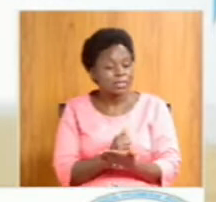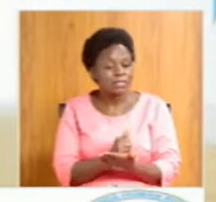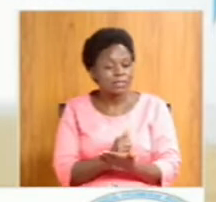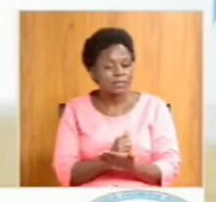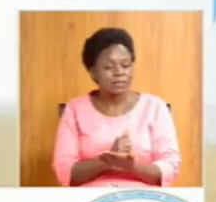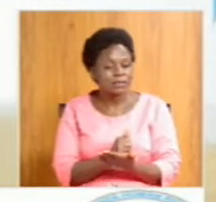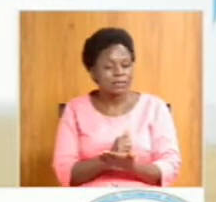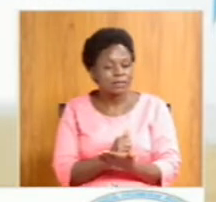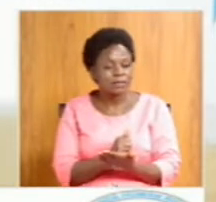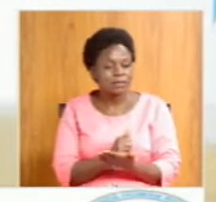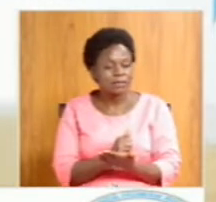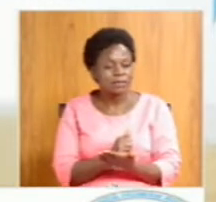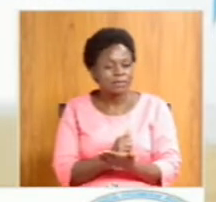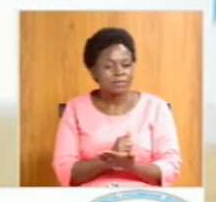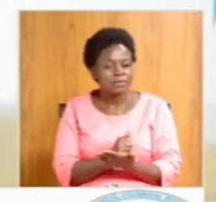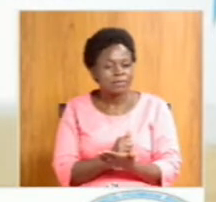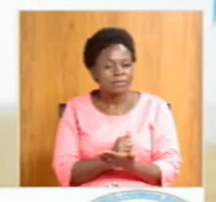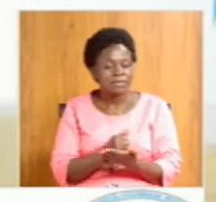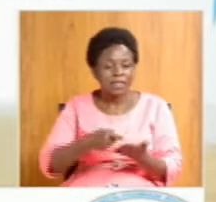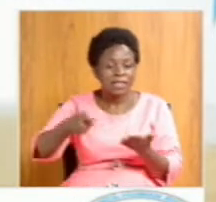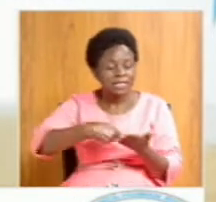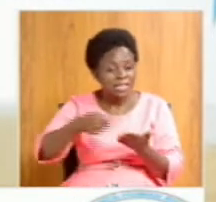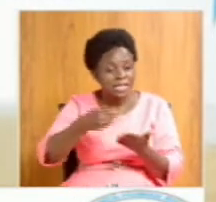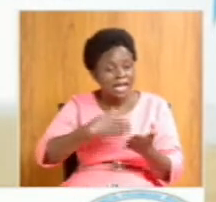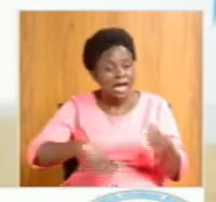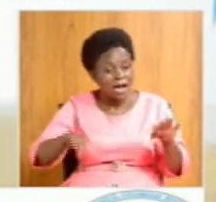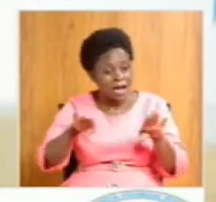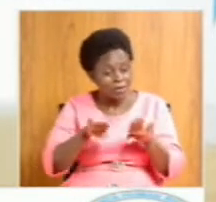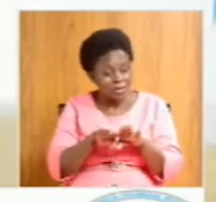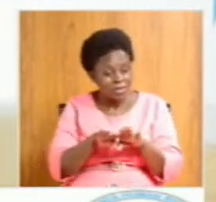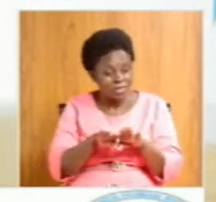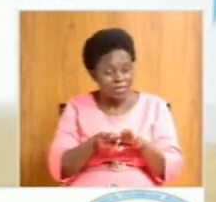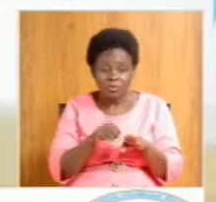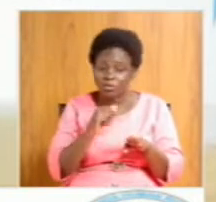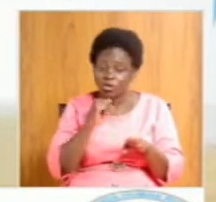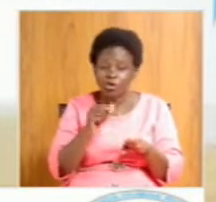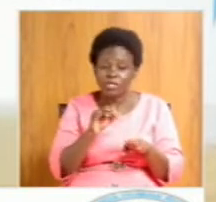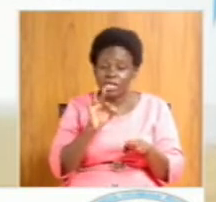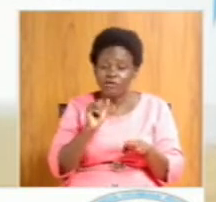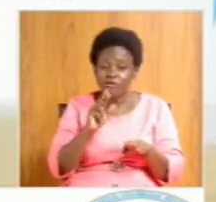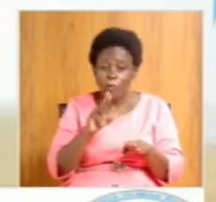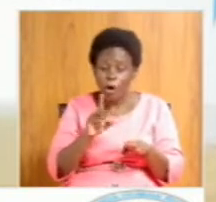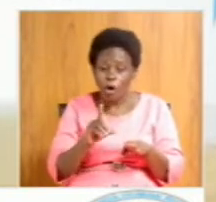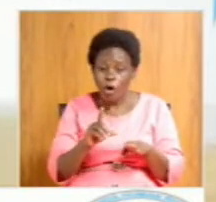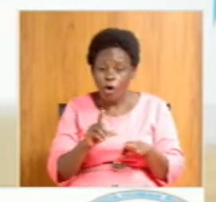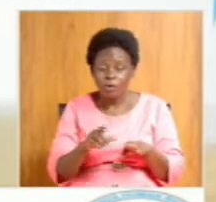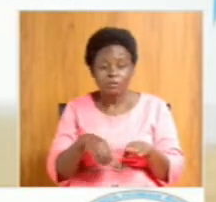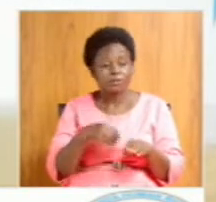they signed an agreement that was not formal to the